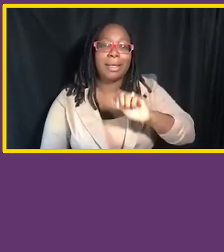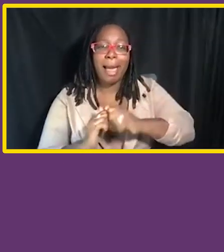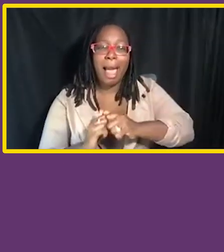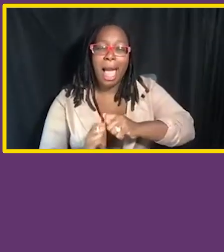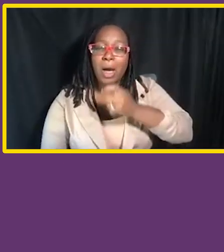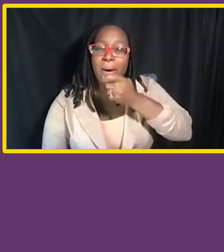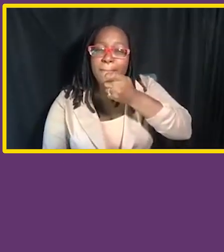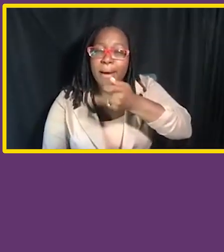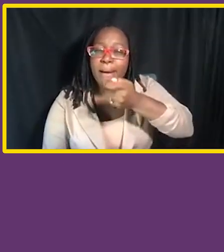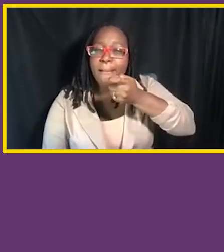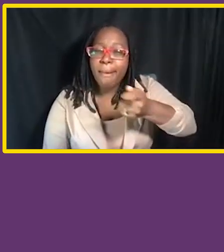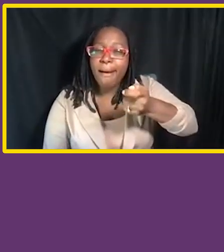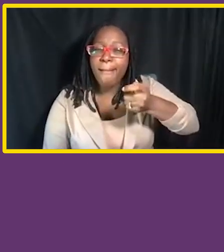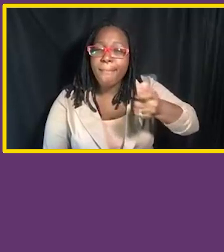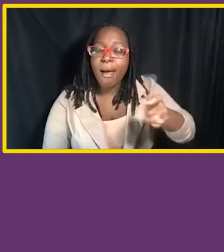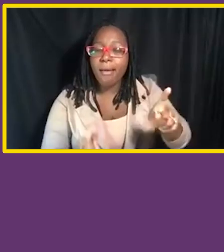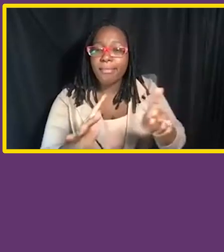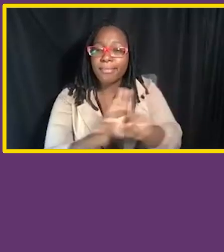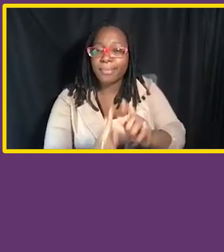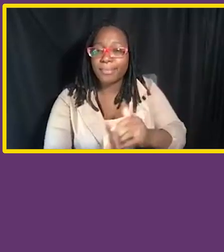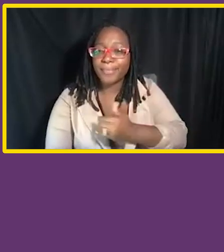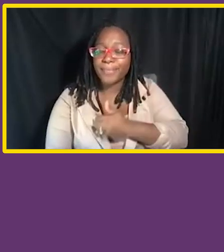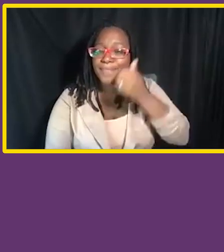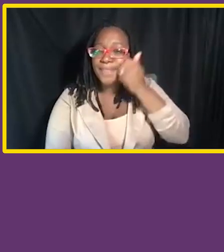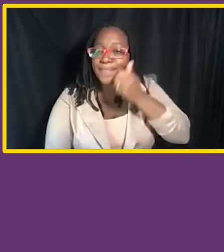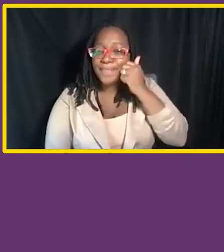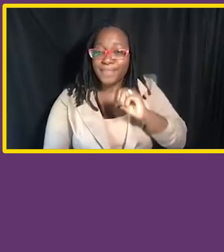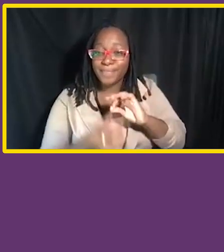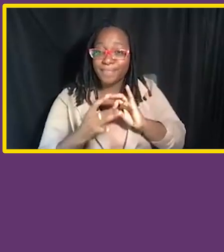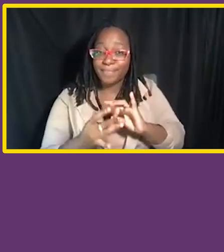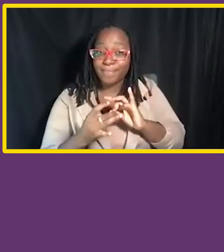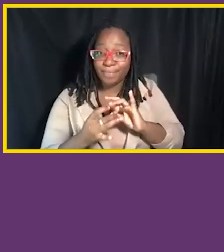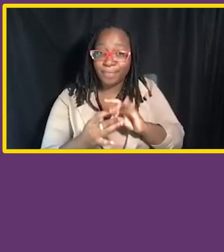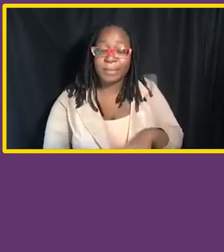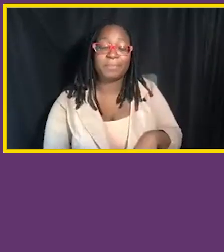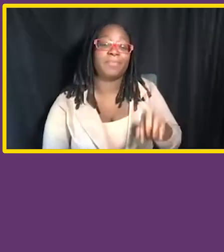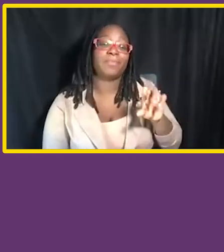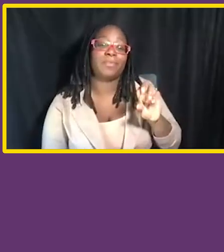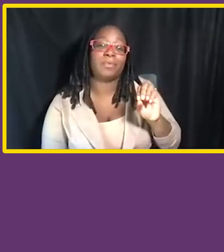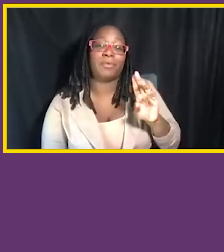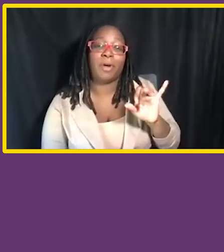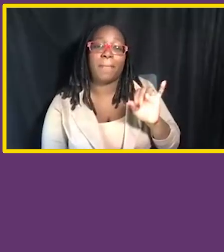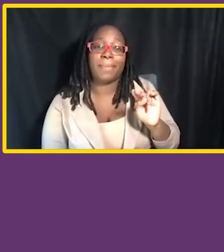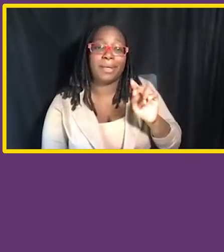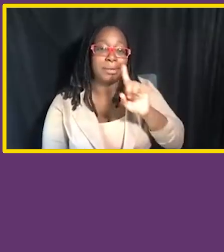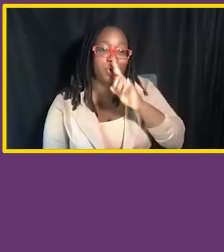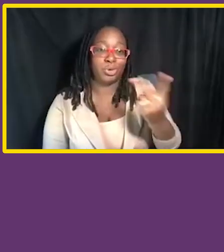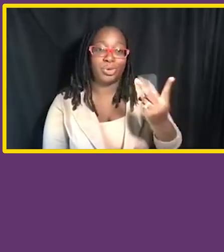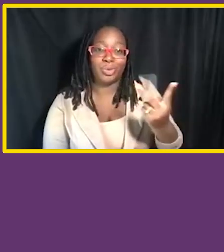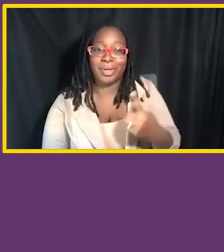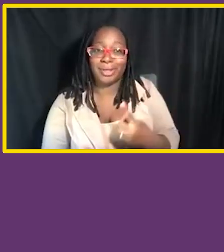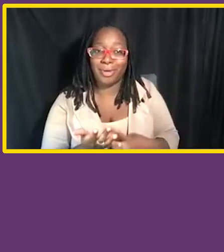our day-to-day relationships. One, Robin, I know you and I have talked about this, and Jaya, we've talked about this,